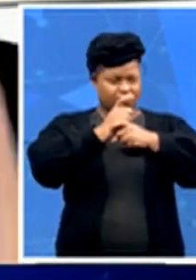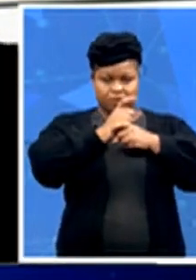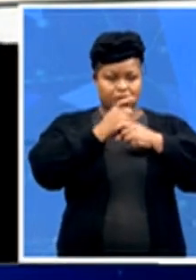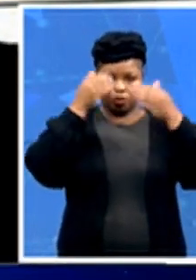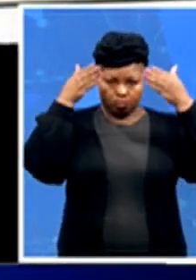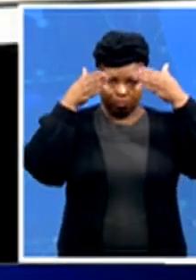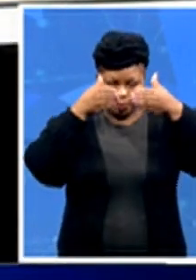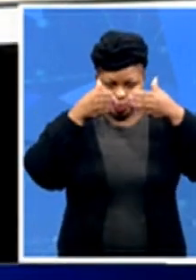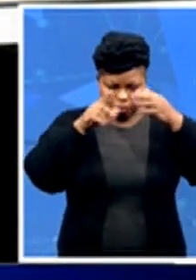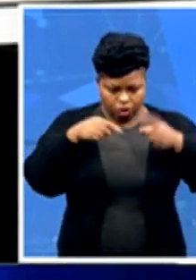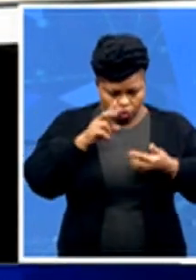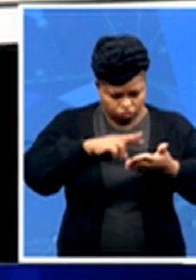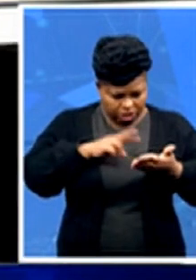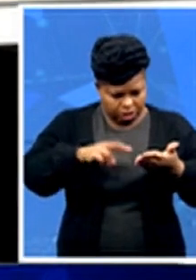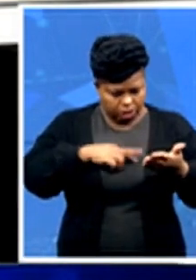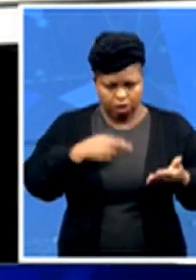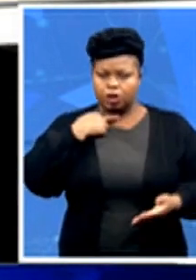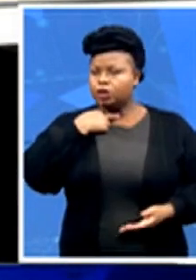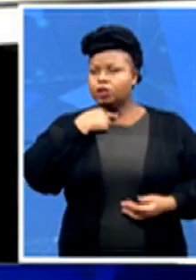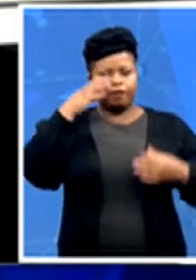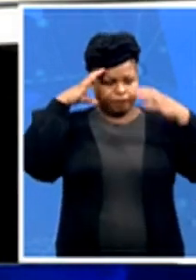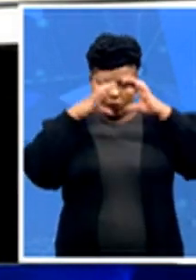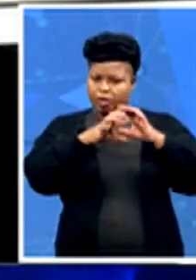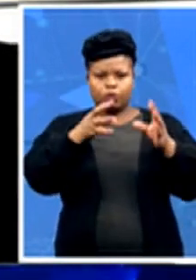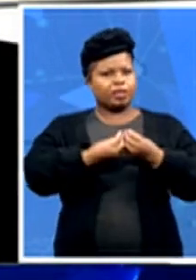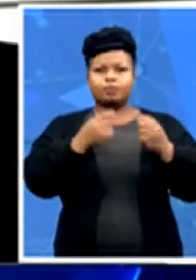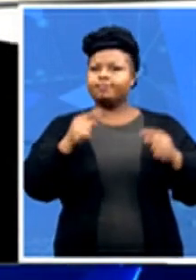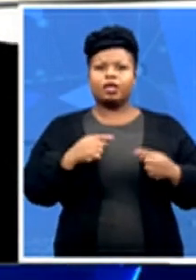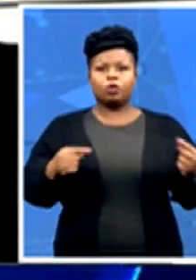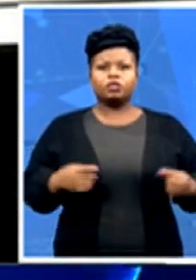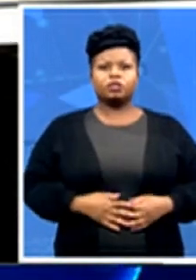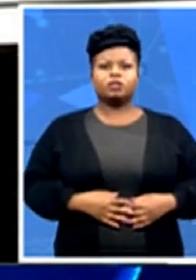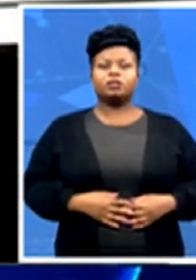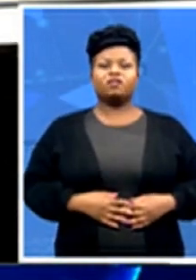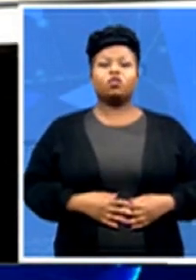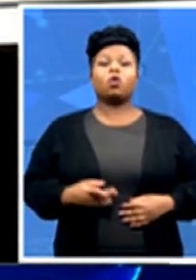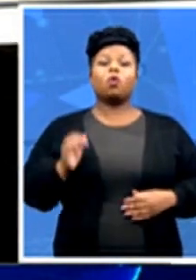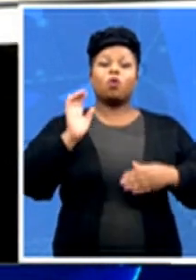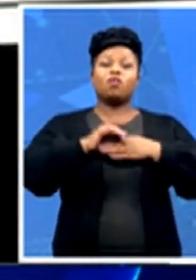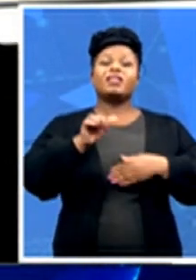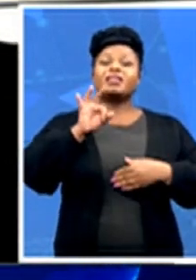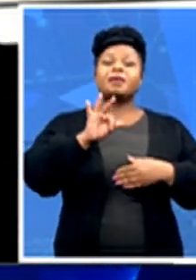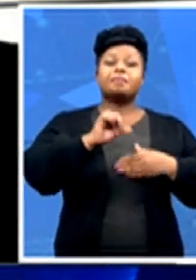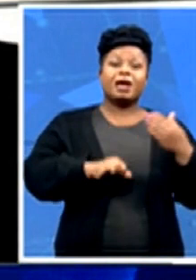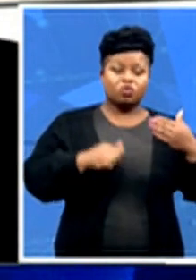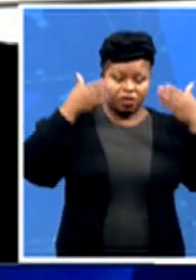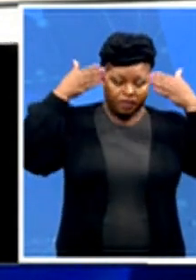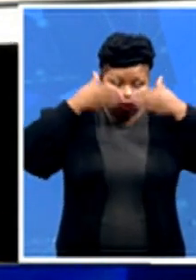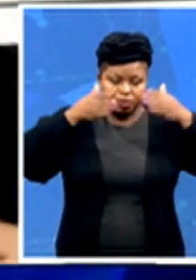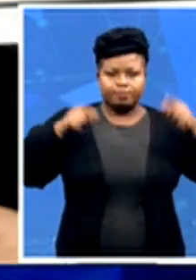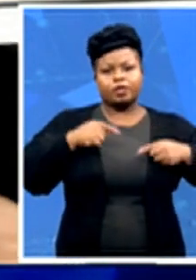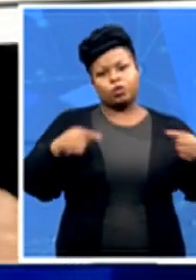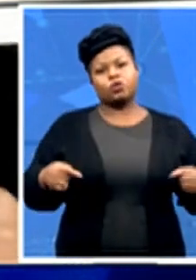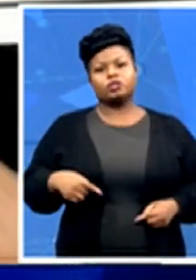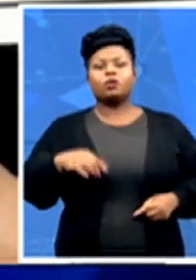difficult to focus on things. And it lasts for more than 3 months. And so that's what we generally are calling long COVID.